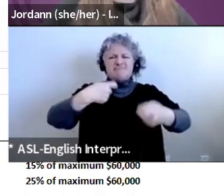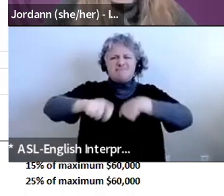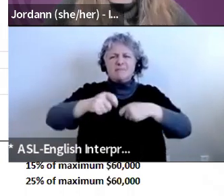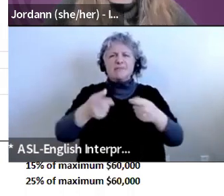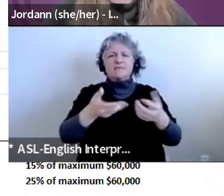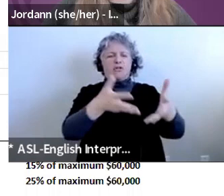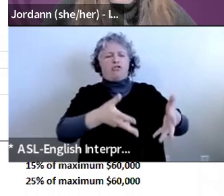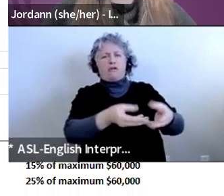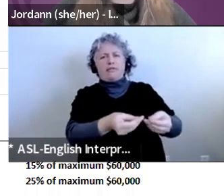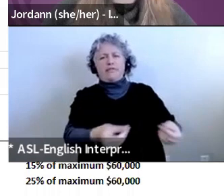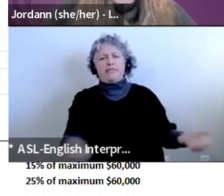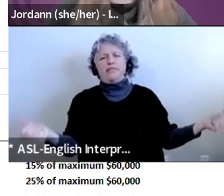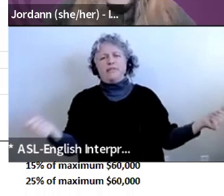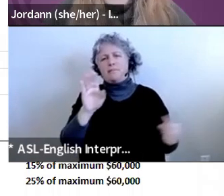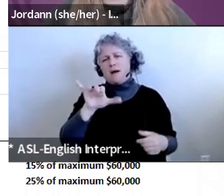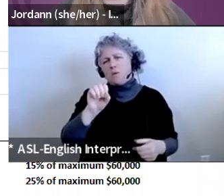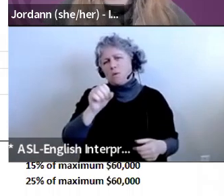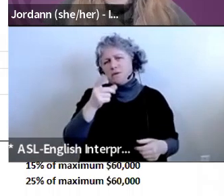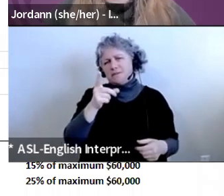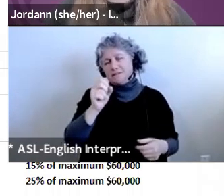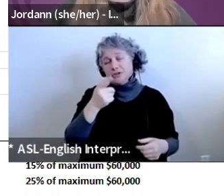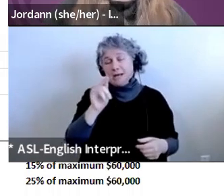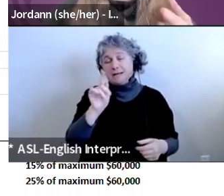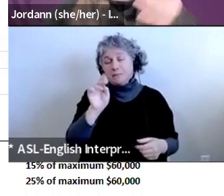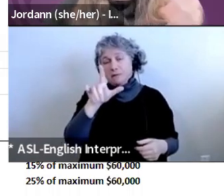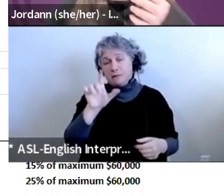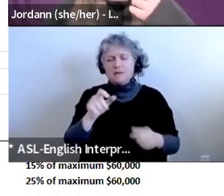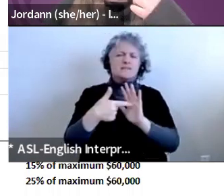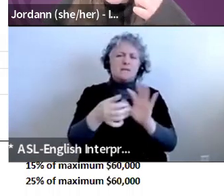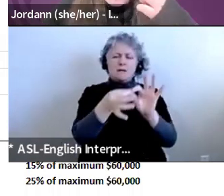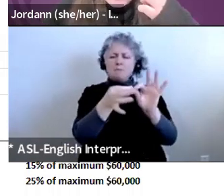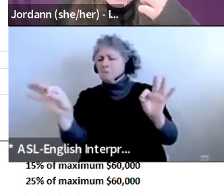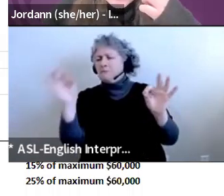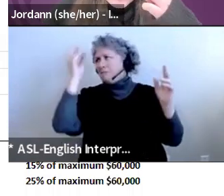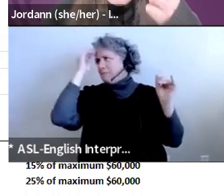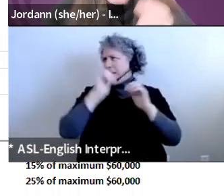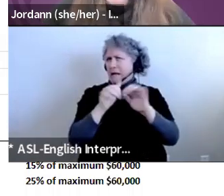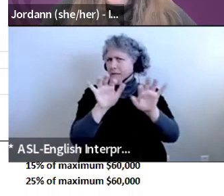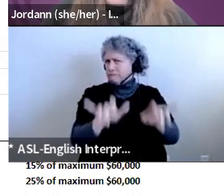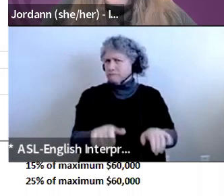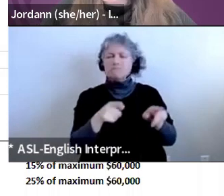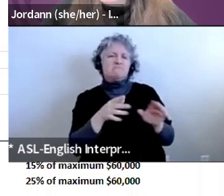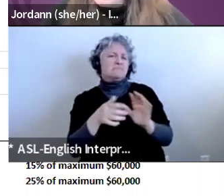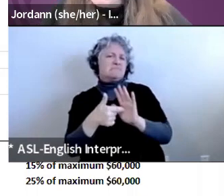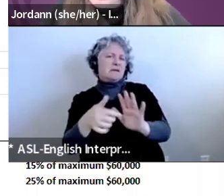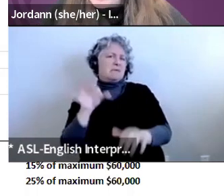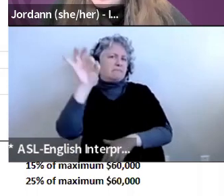some staff training on this new packaging. So that's just an example to kind of get you thinking about how to complete this.